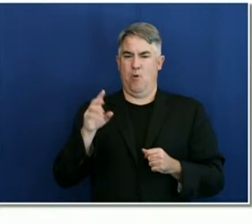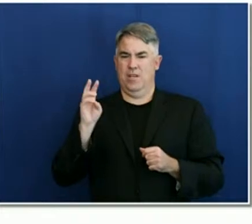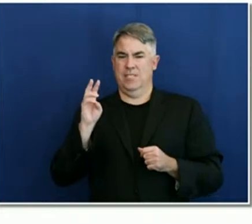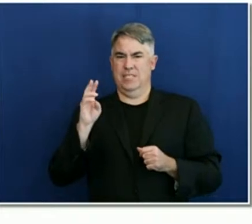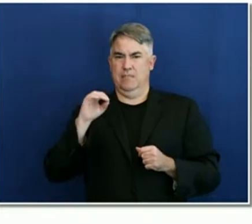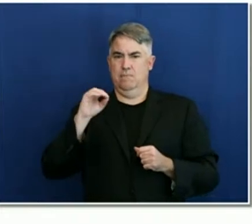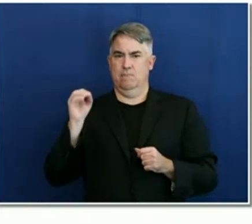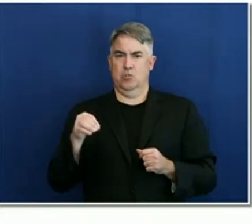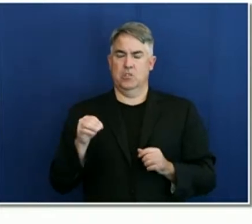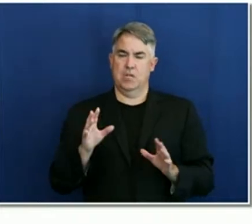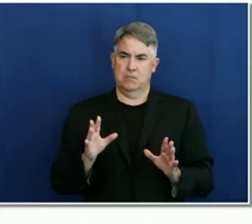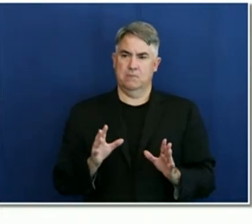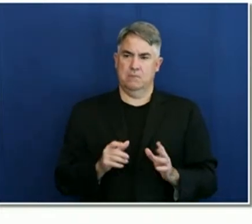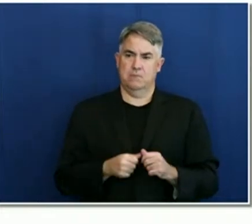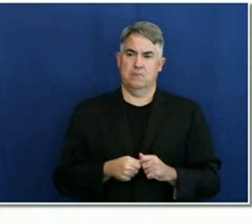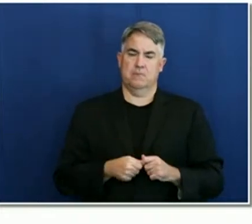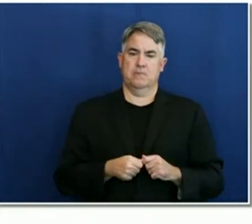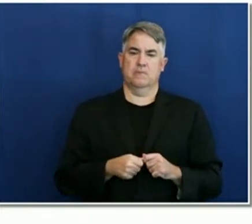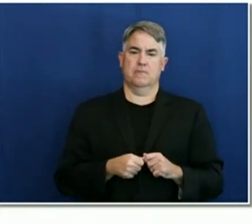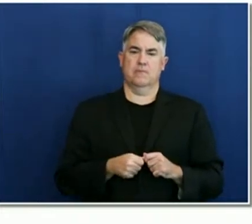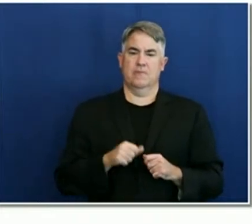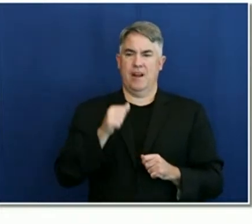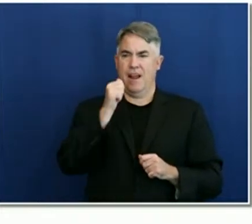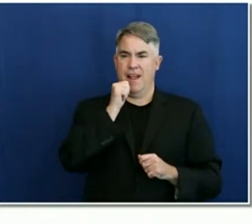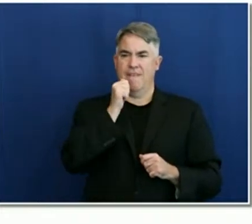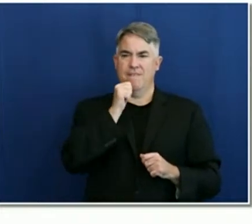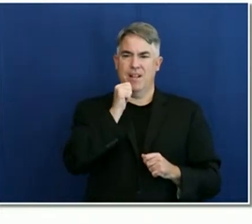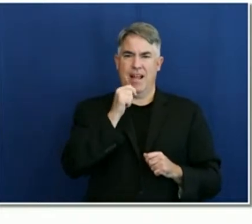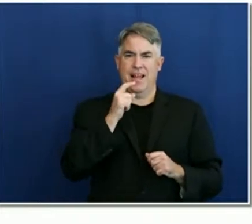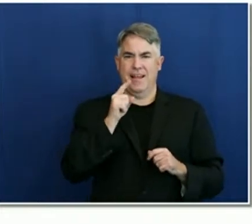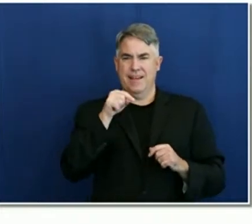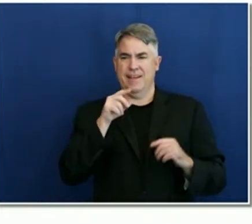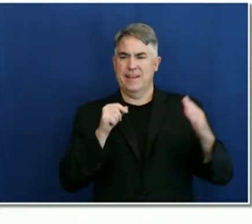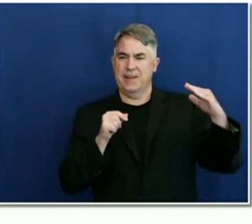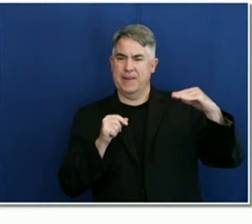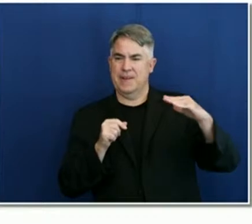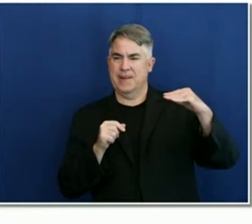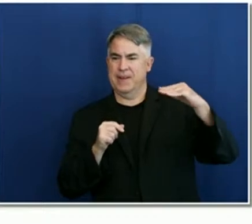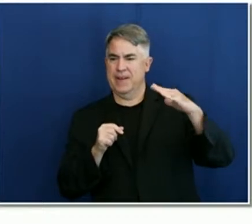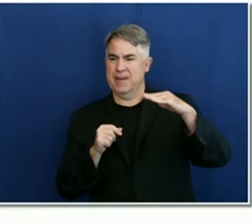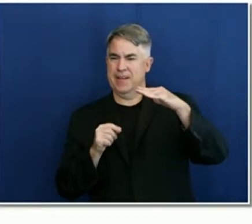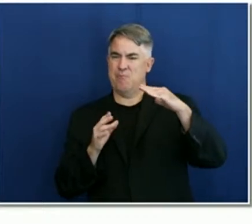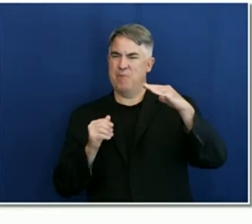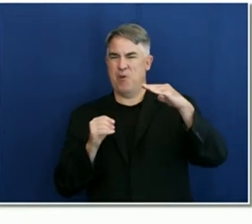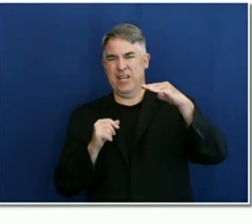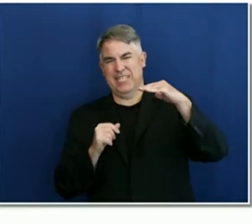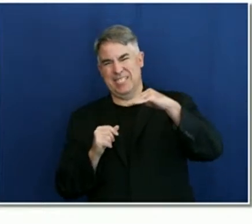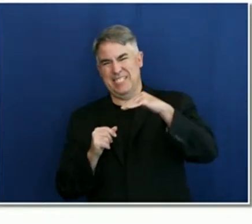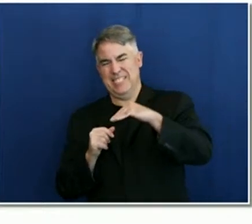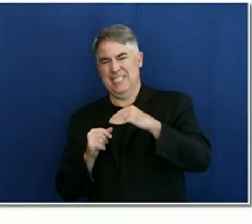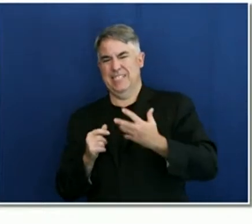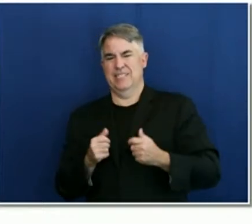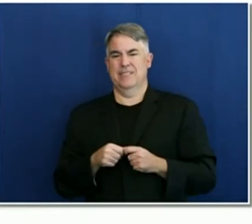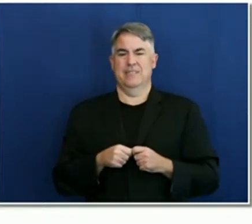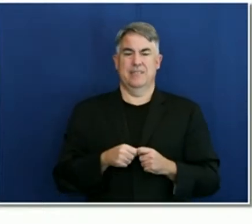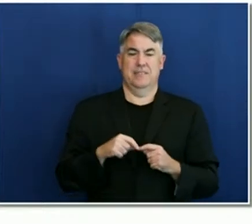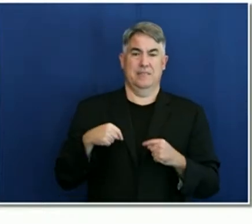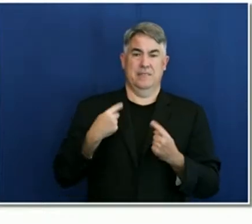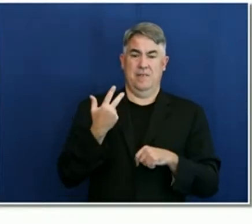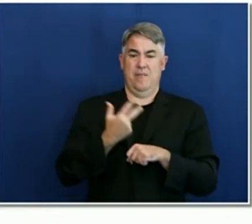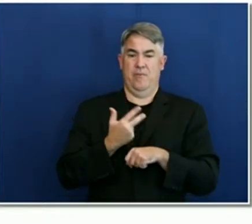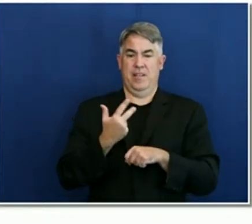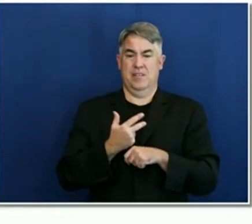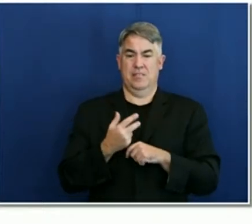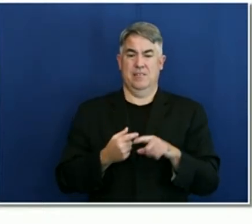And again, there's going to be day-to-day fluctuations based on a variety of factors, but you can see the last few days,